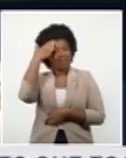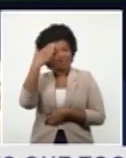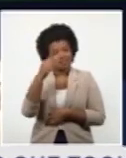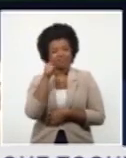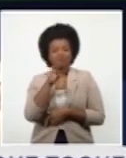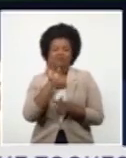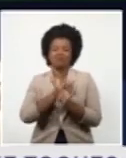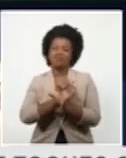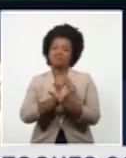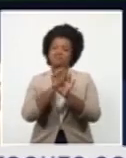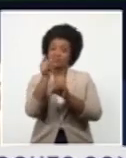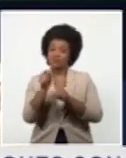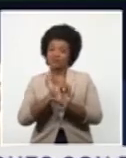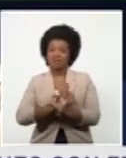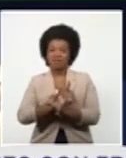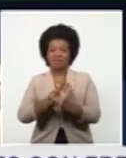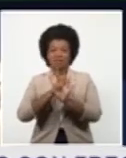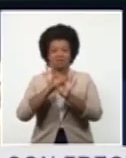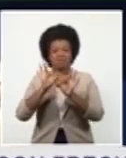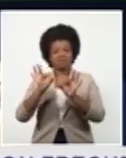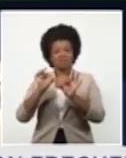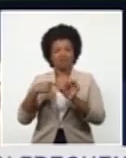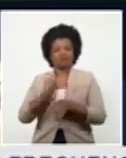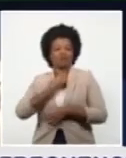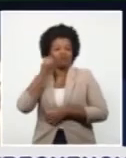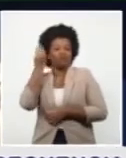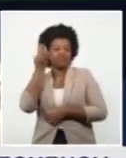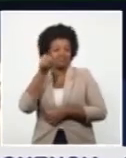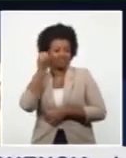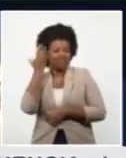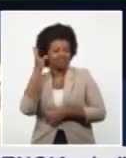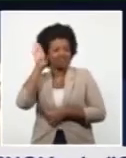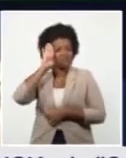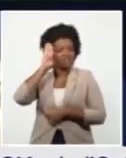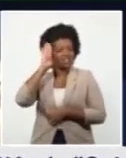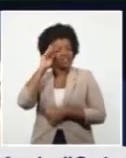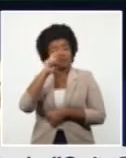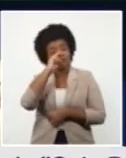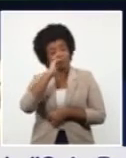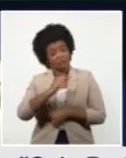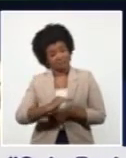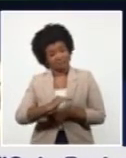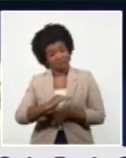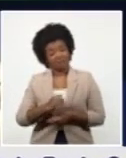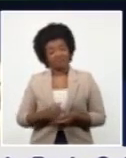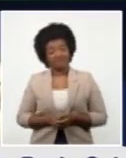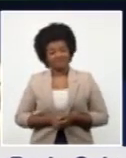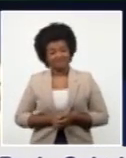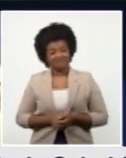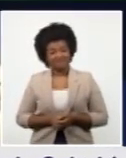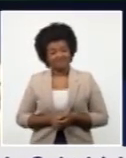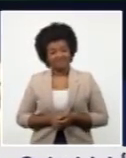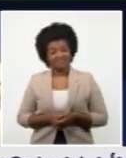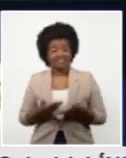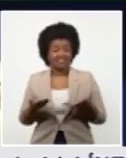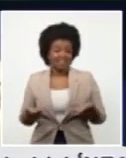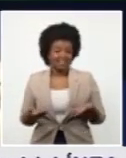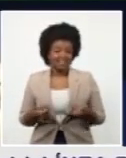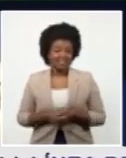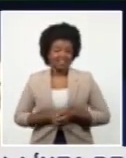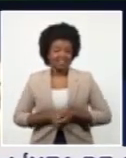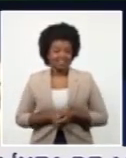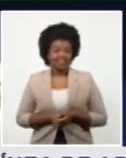from Villa Clara. And the children sent a note with the puppet saying, "Thanks so much, Dr. Francisco